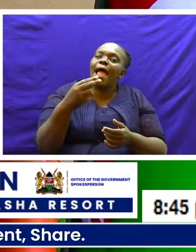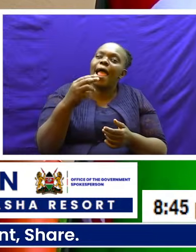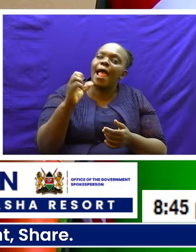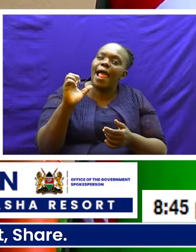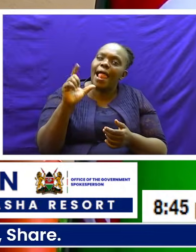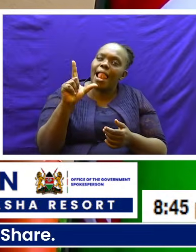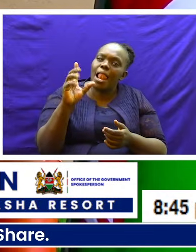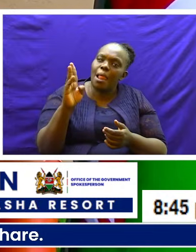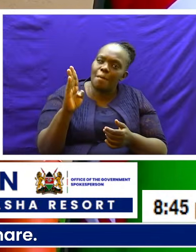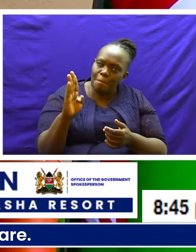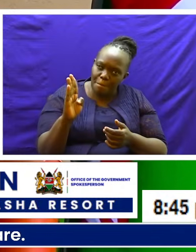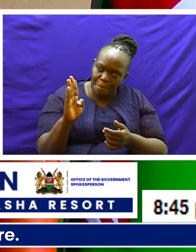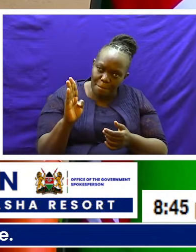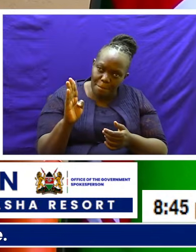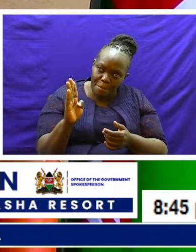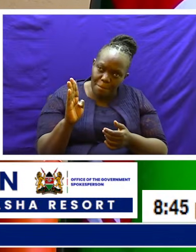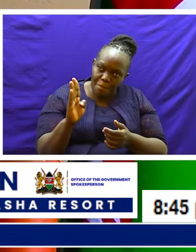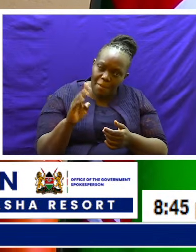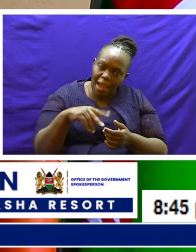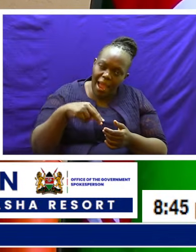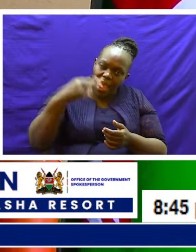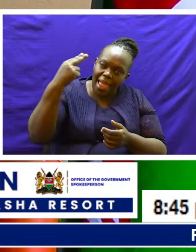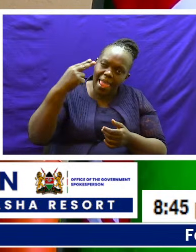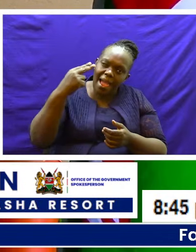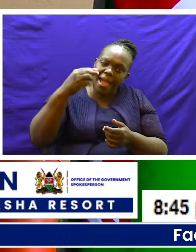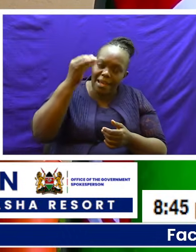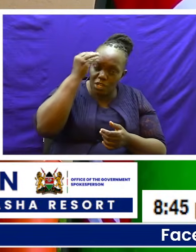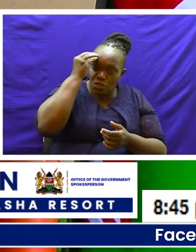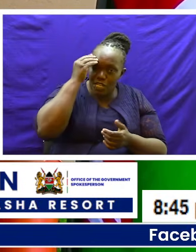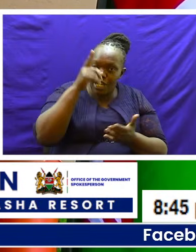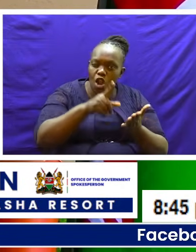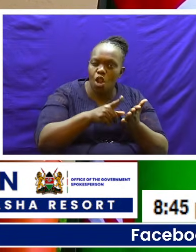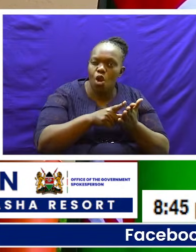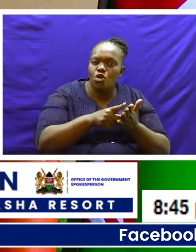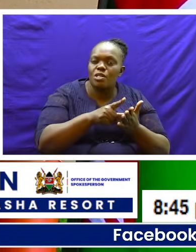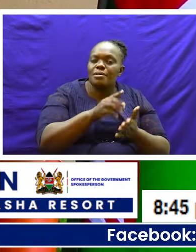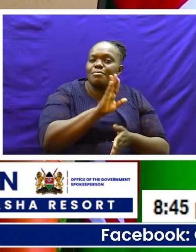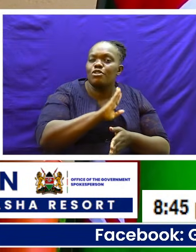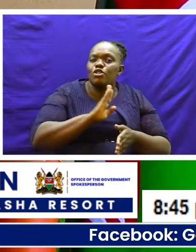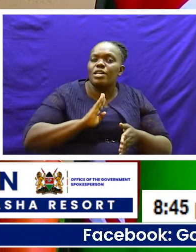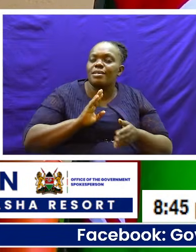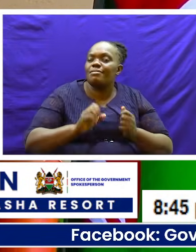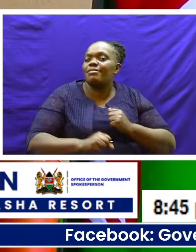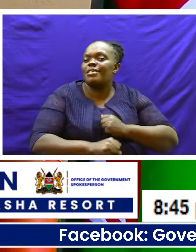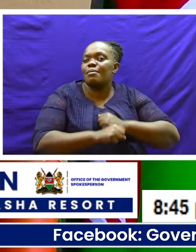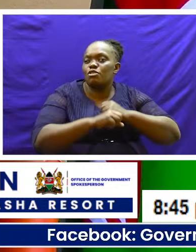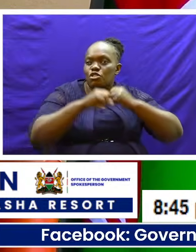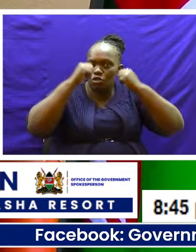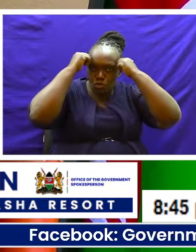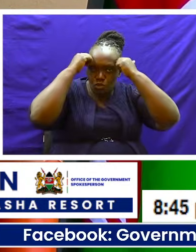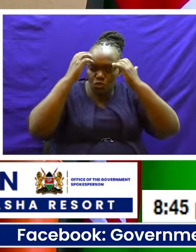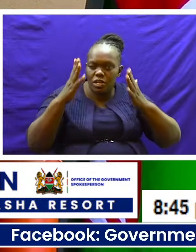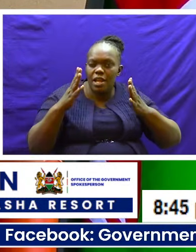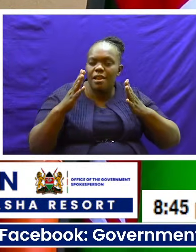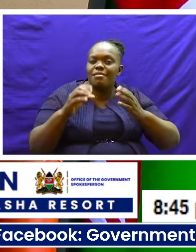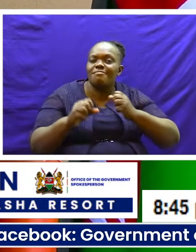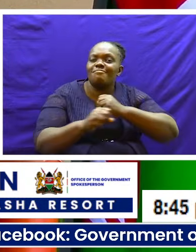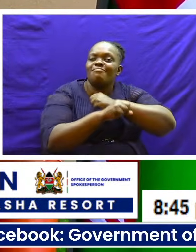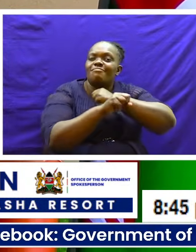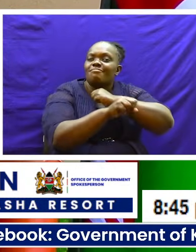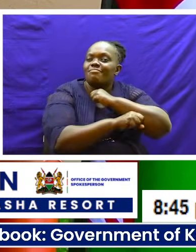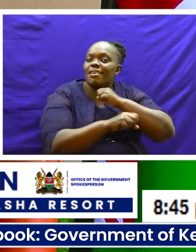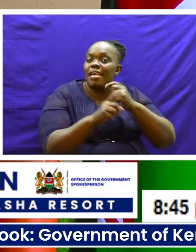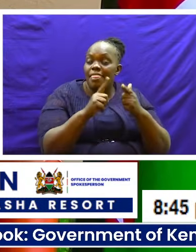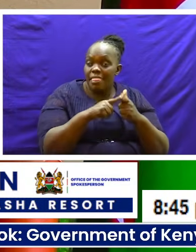that's Higher Education Loans Board, that supports students in getting scholarships, and